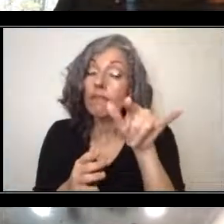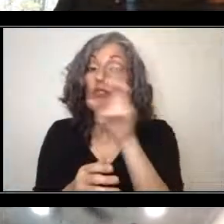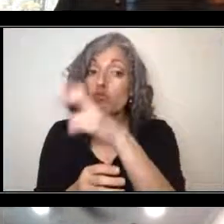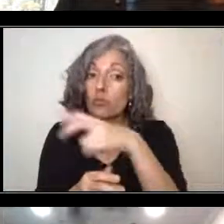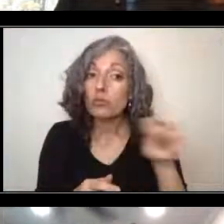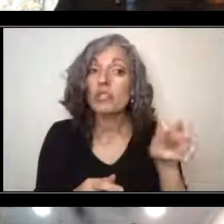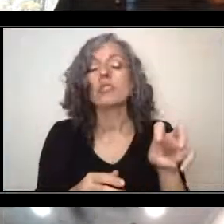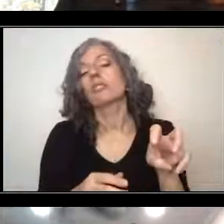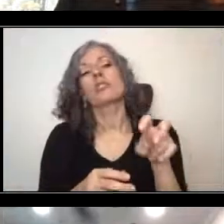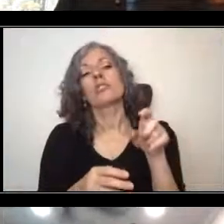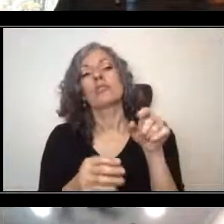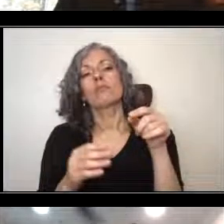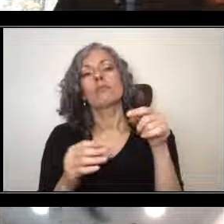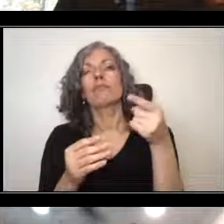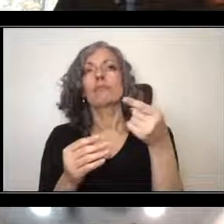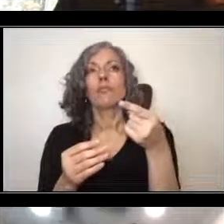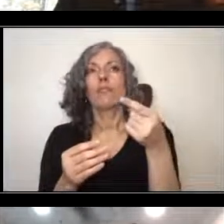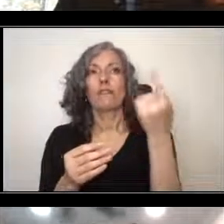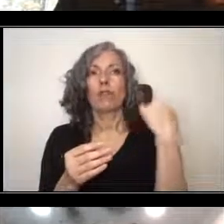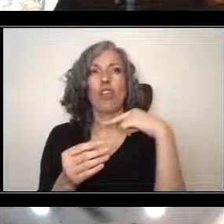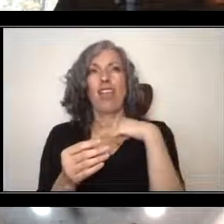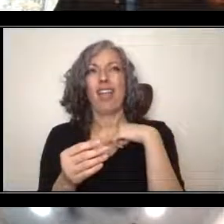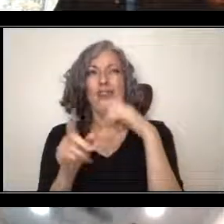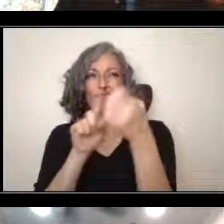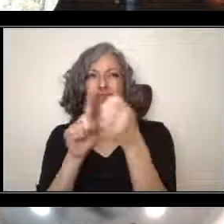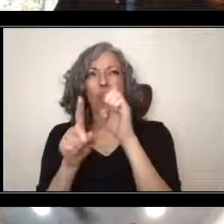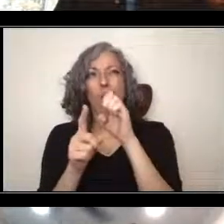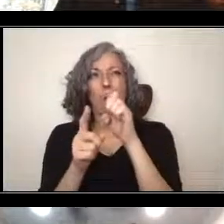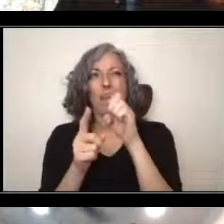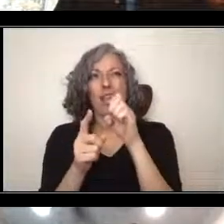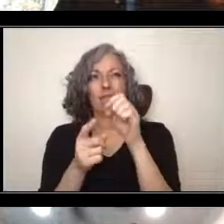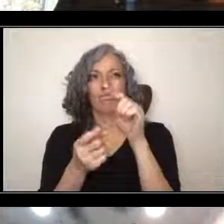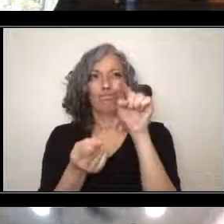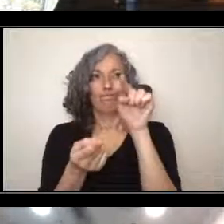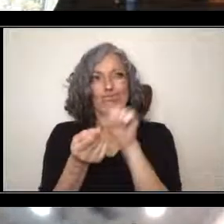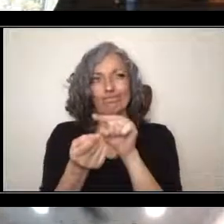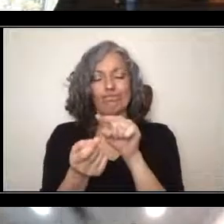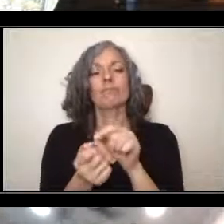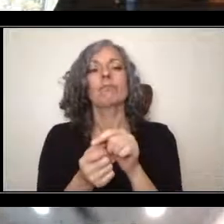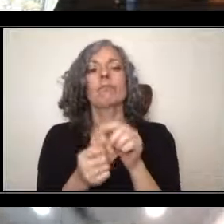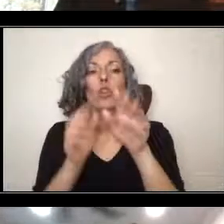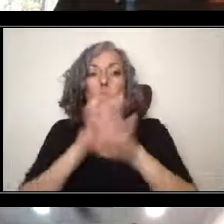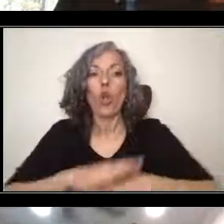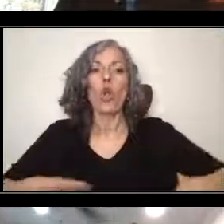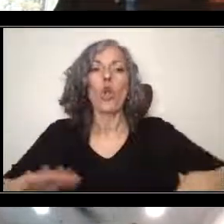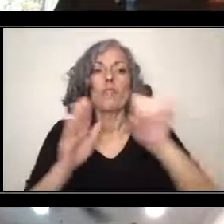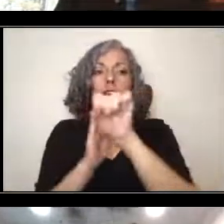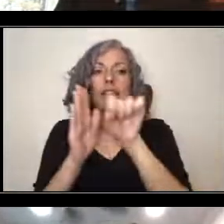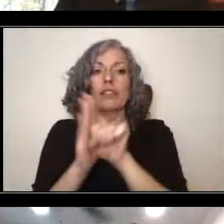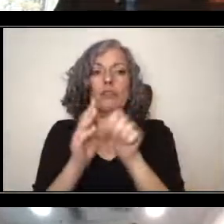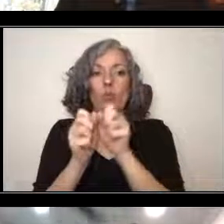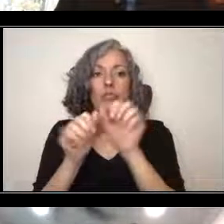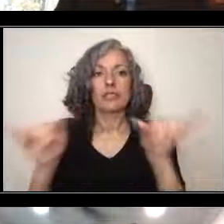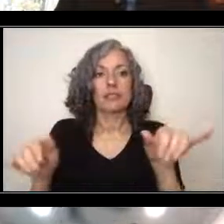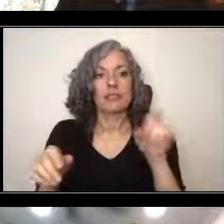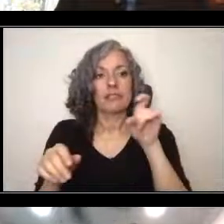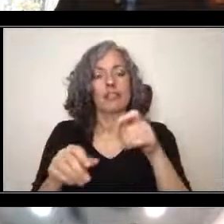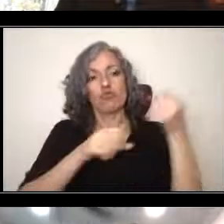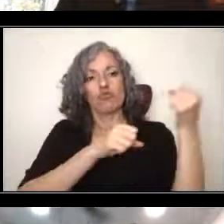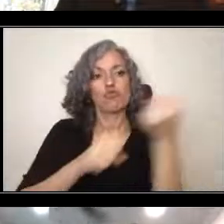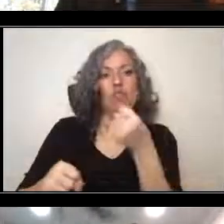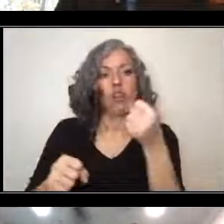our environmental footprint, it's all happening across California with an airport system that needs a stronger flight plan